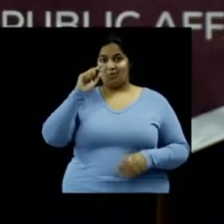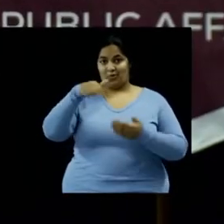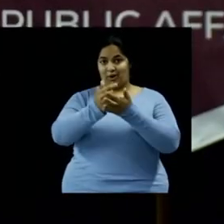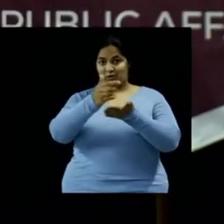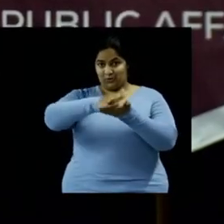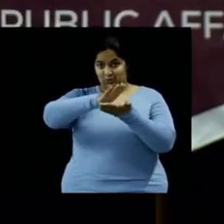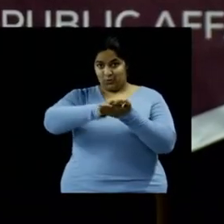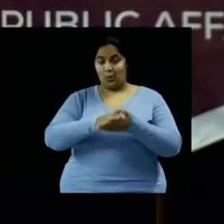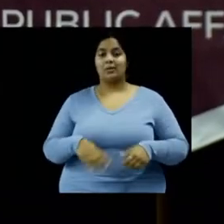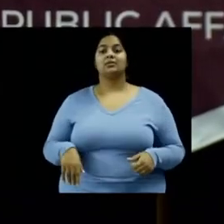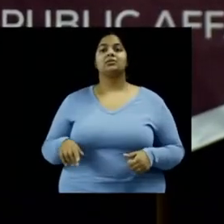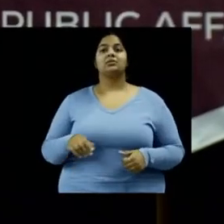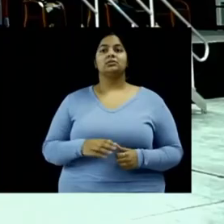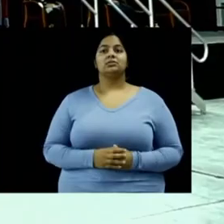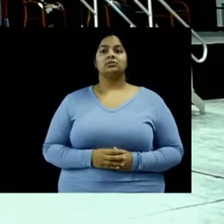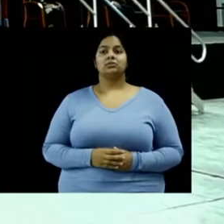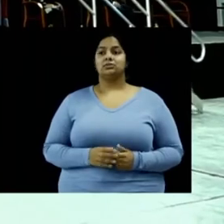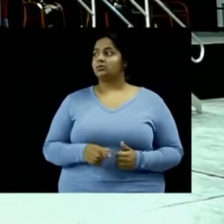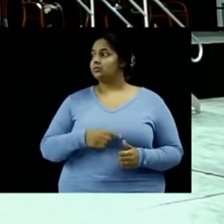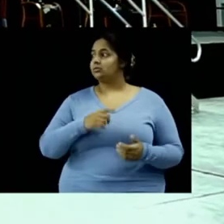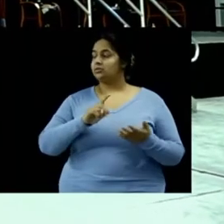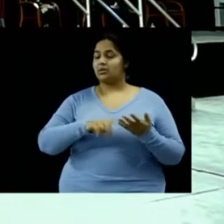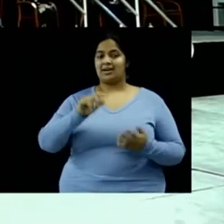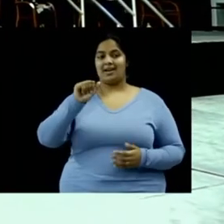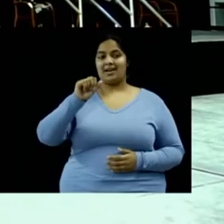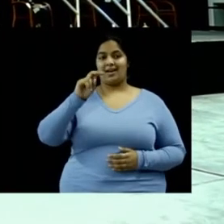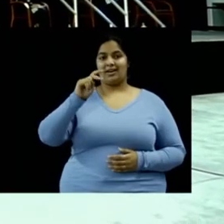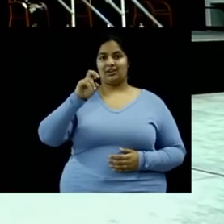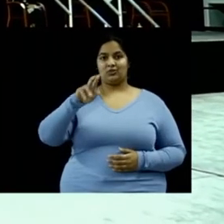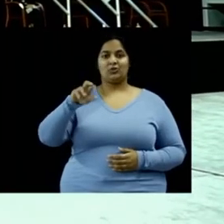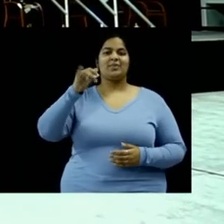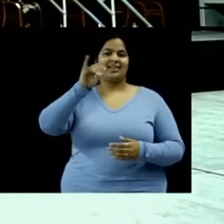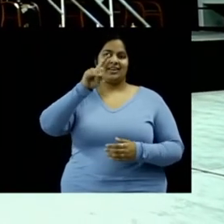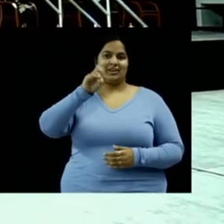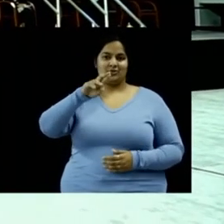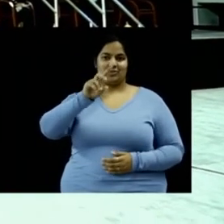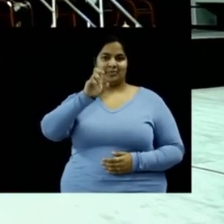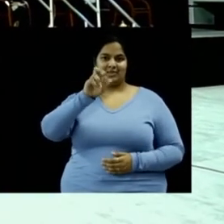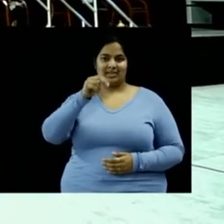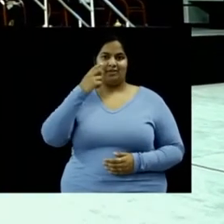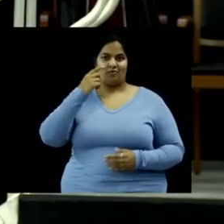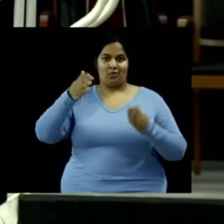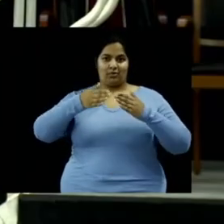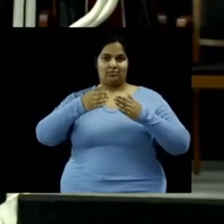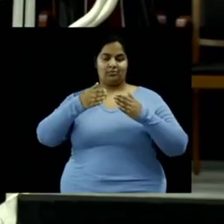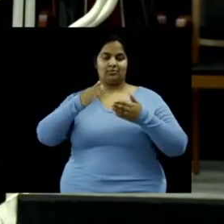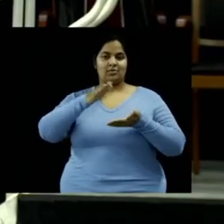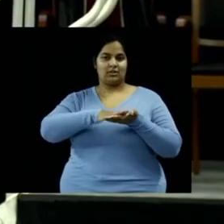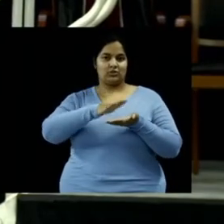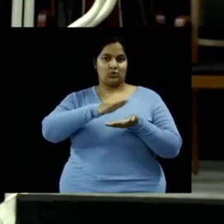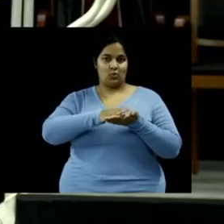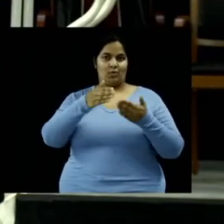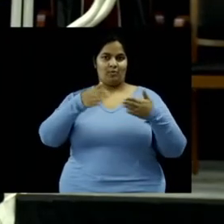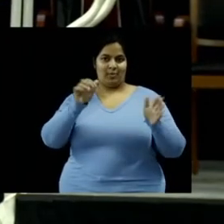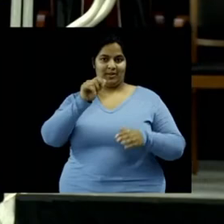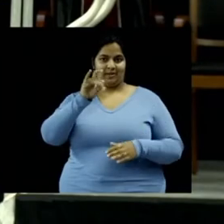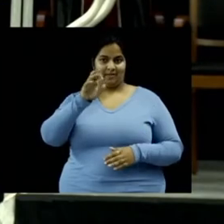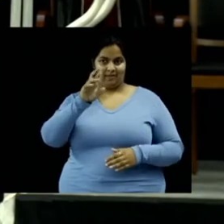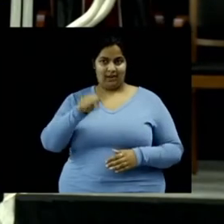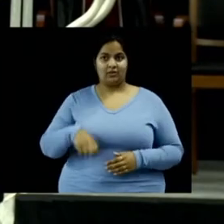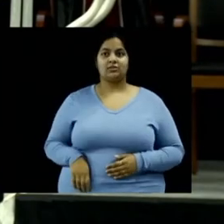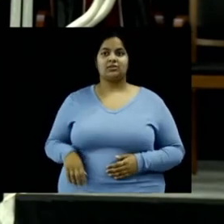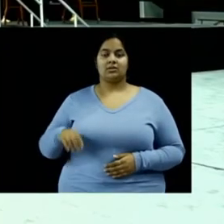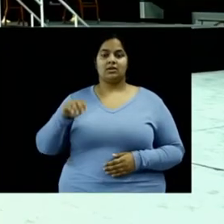school, Dr. Andrew Ewer, the Interim Dean of the Barbara Jordan Mickey Leland School of Public Affairs, Ms. Amber